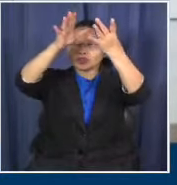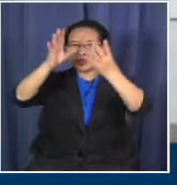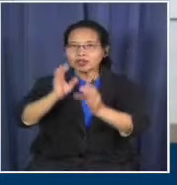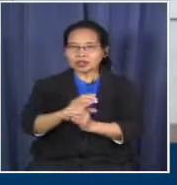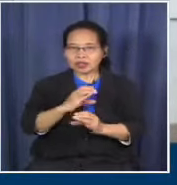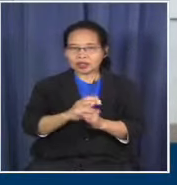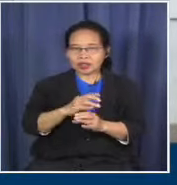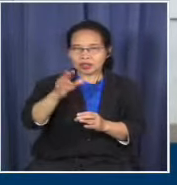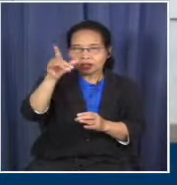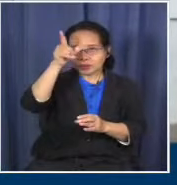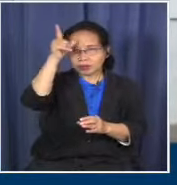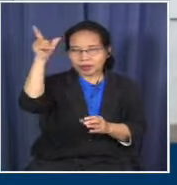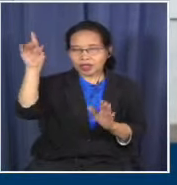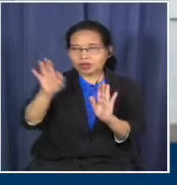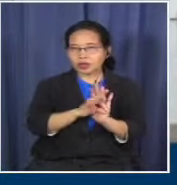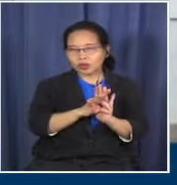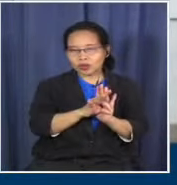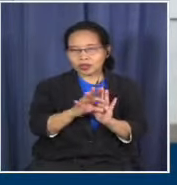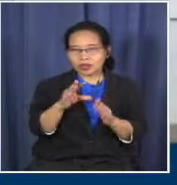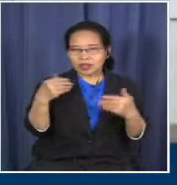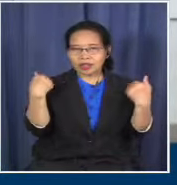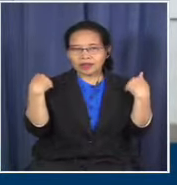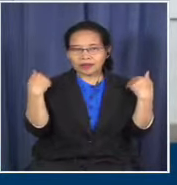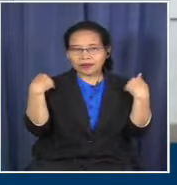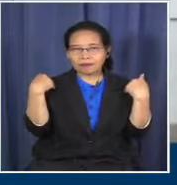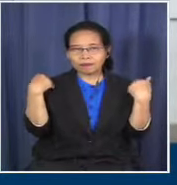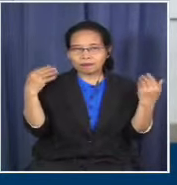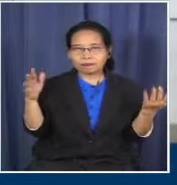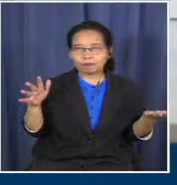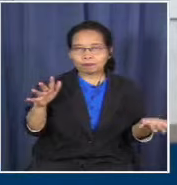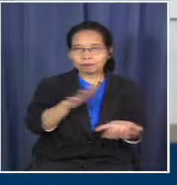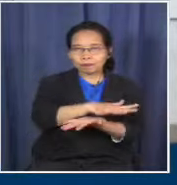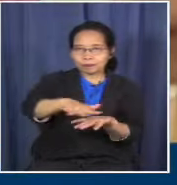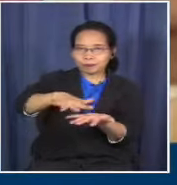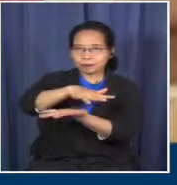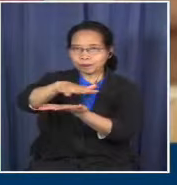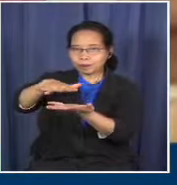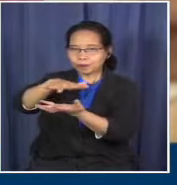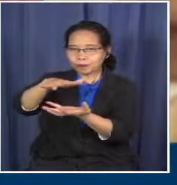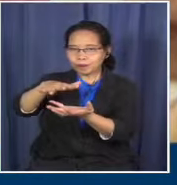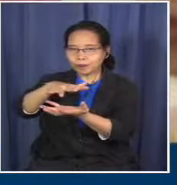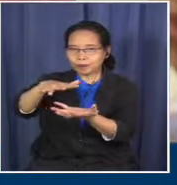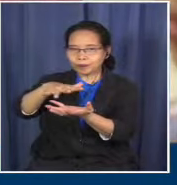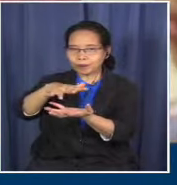Old galaxies, stars that explode, they create black holes.